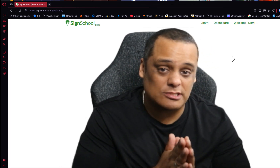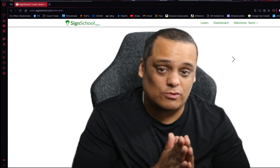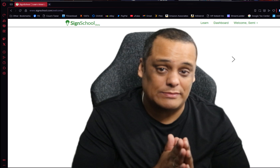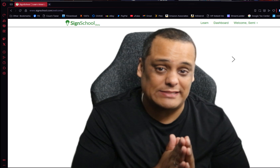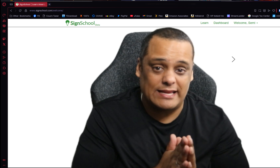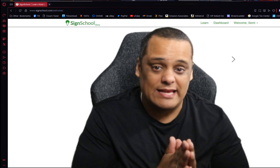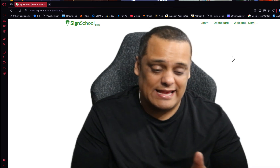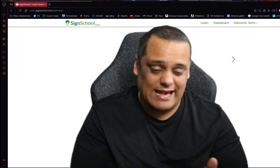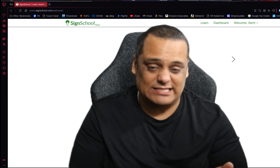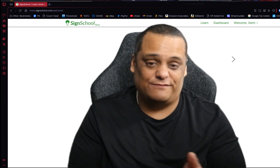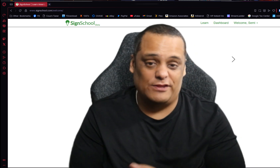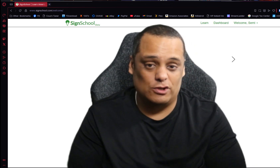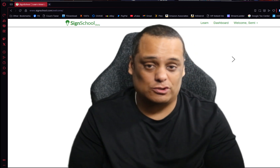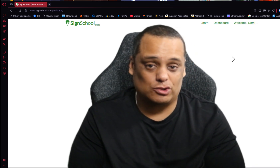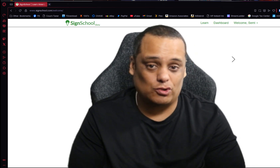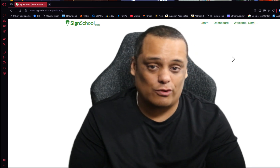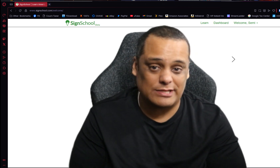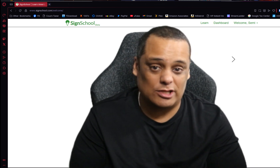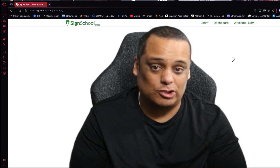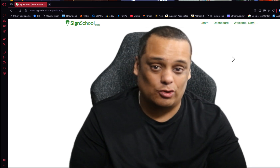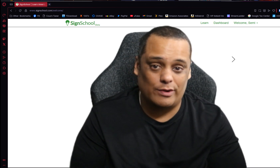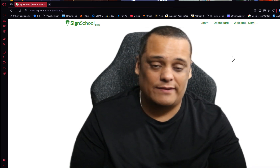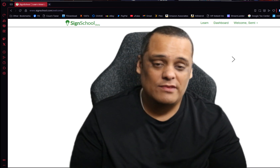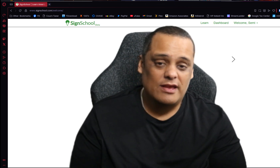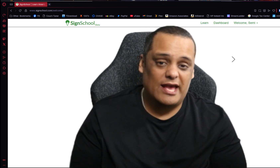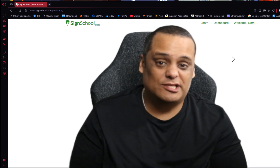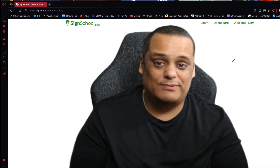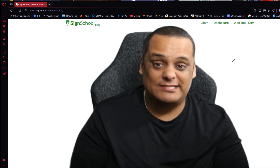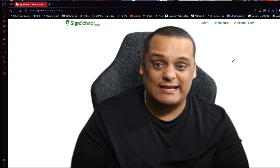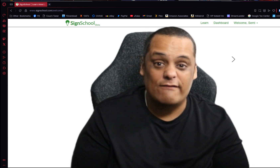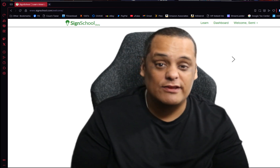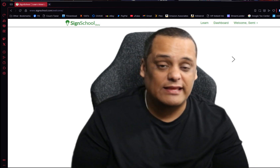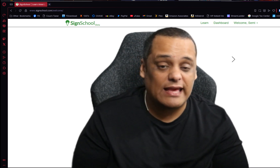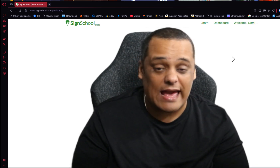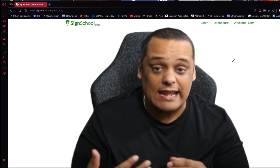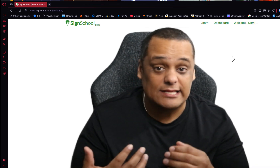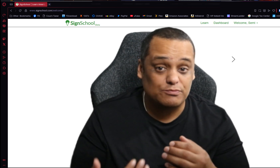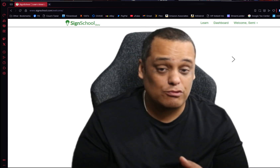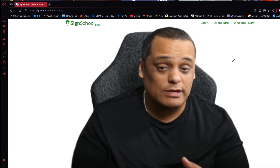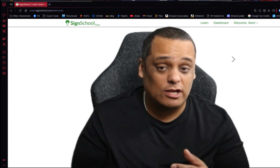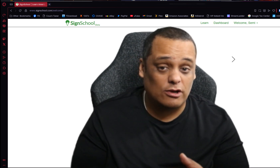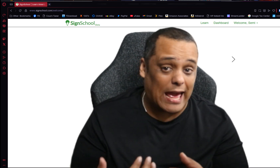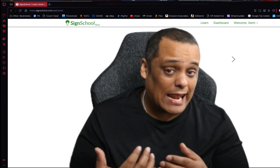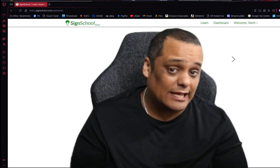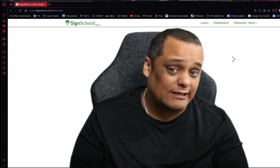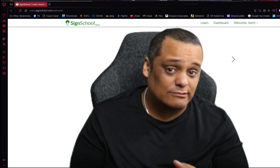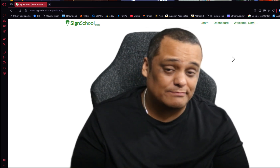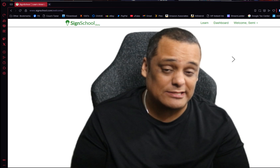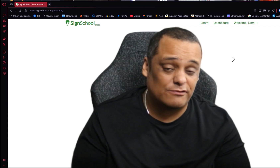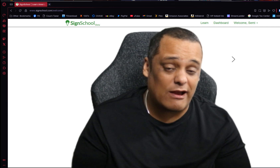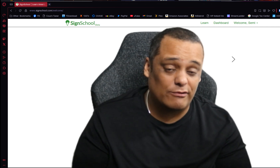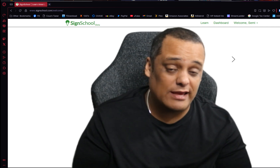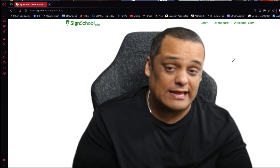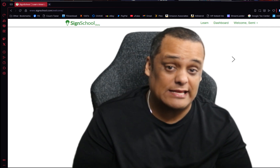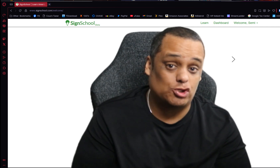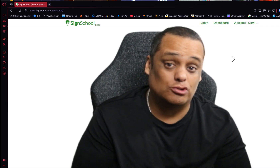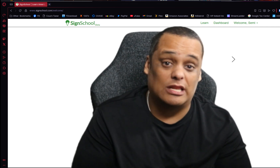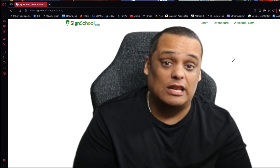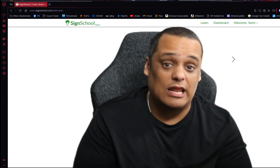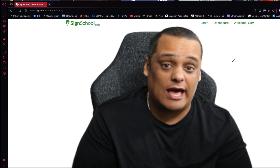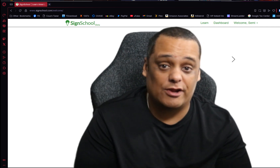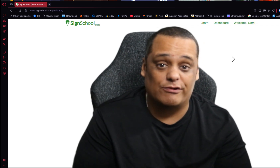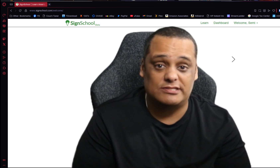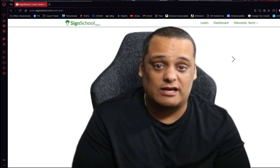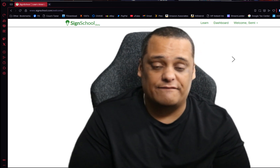awesome website. It has video tutorials how to do it, explains everything, and it's pretty good. I like that. I was messing around with it, and it shows